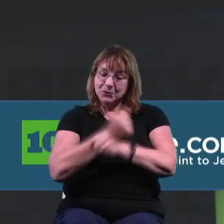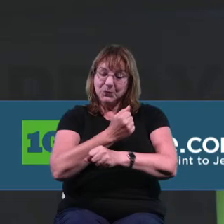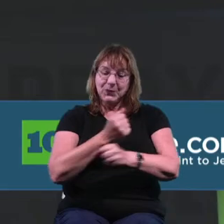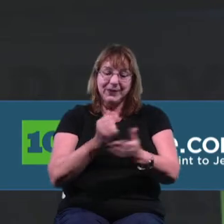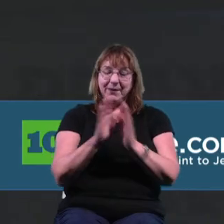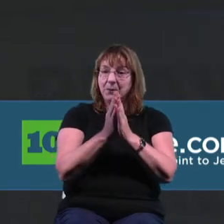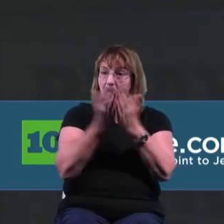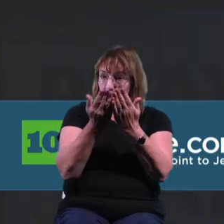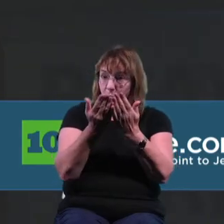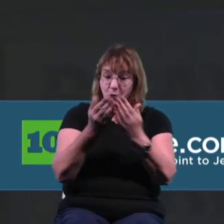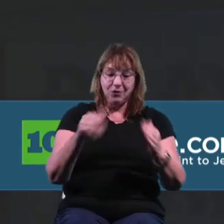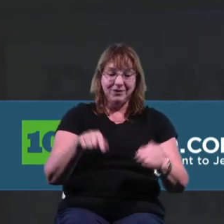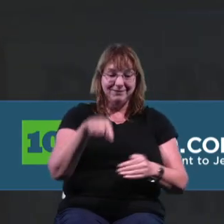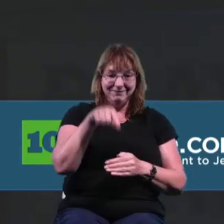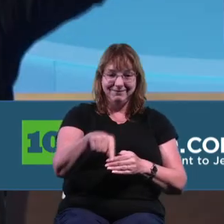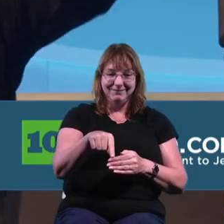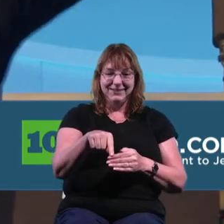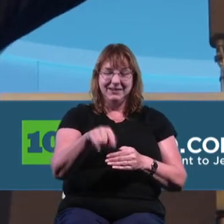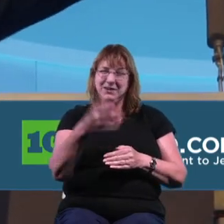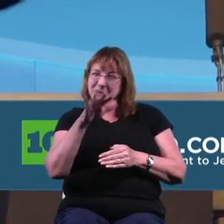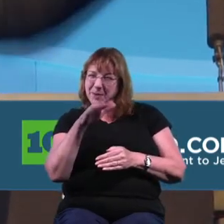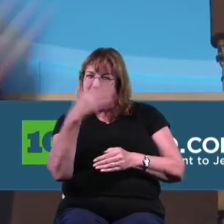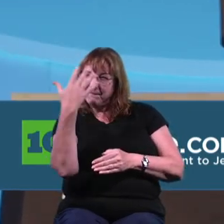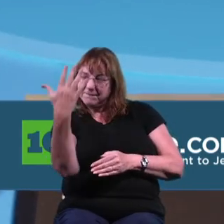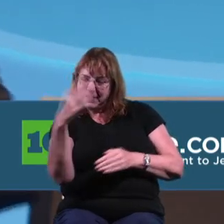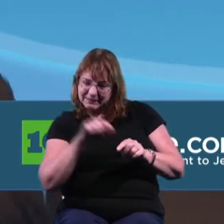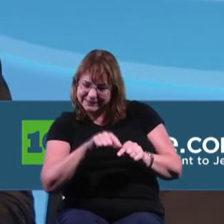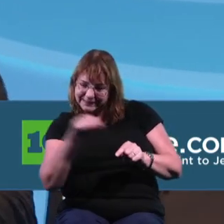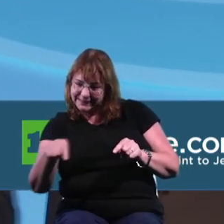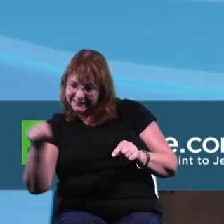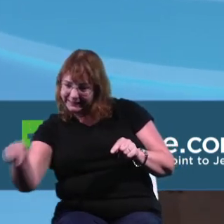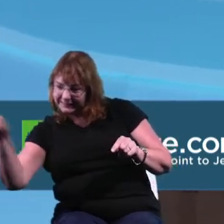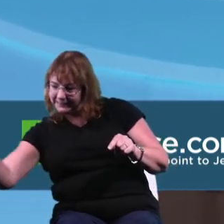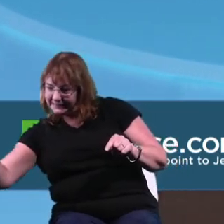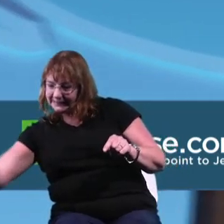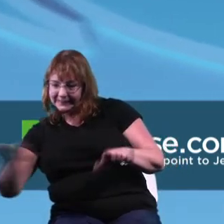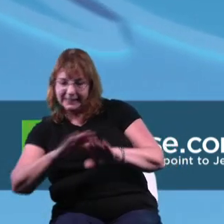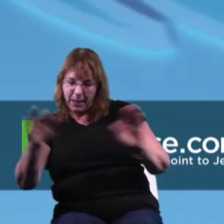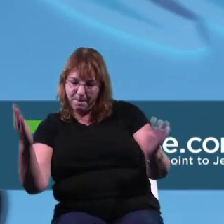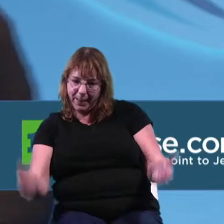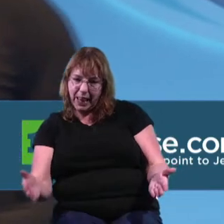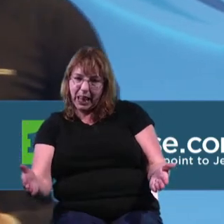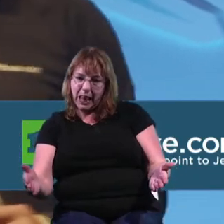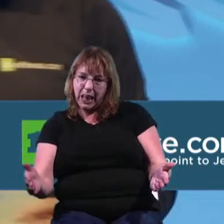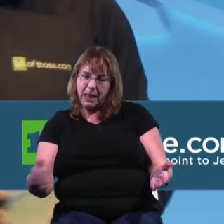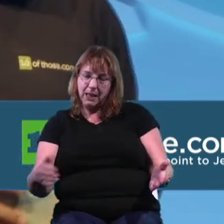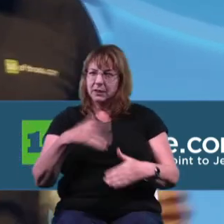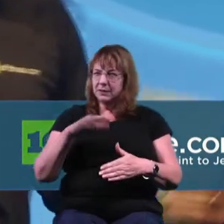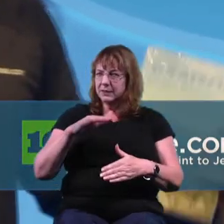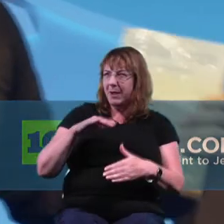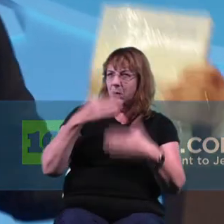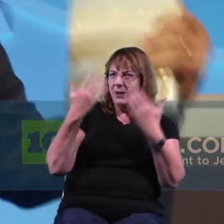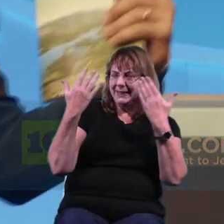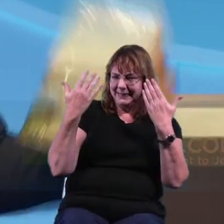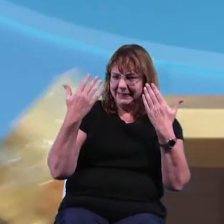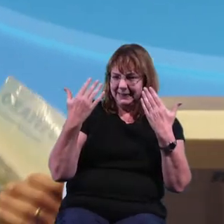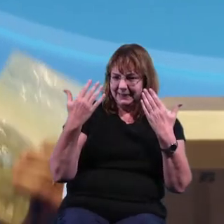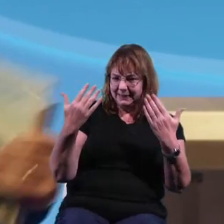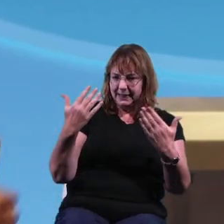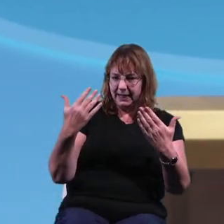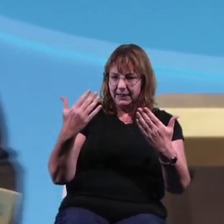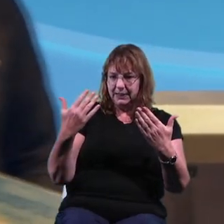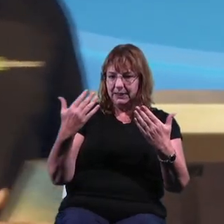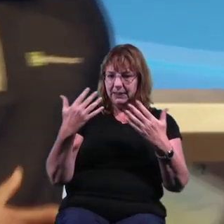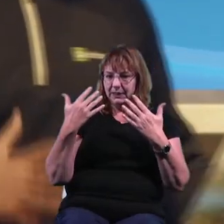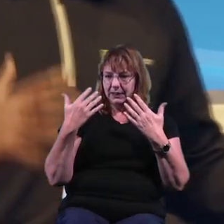here. About the fifth puddle on the left, you'll find the bookstore. And it's run by 10ofthose, 10ofthose.com. Our passion